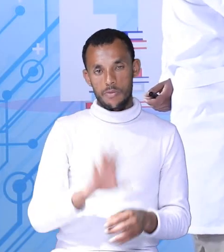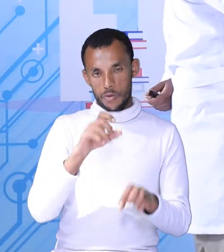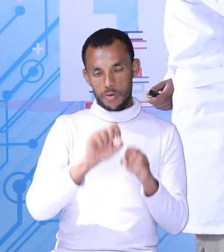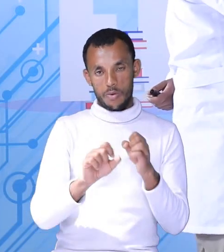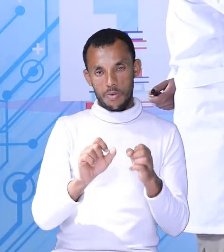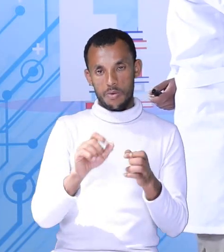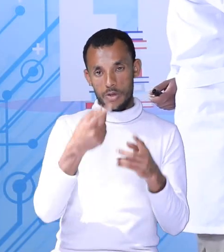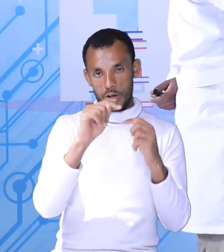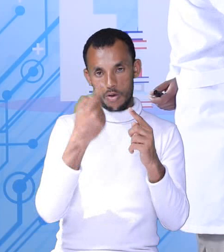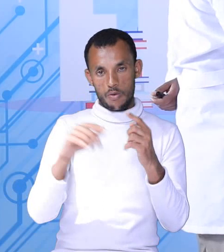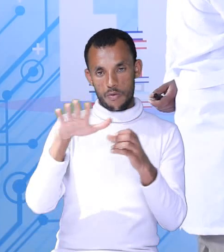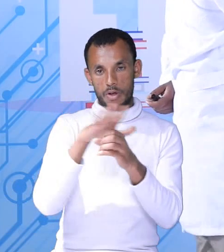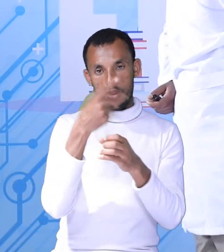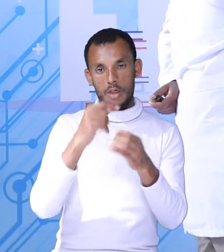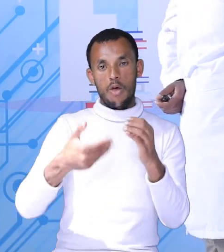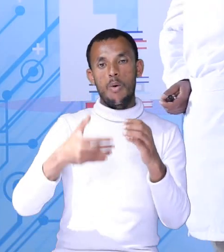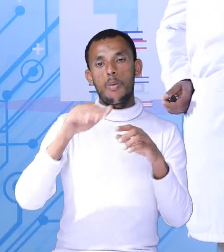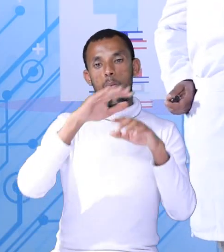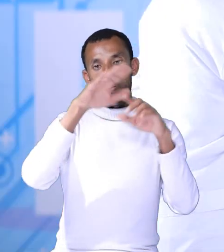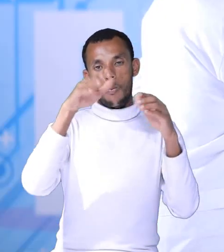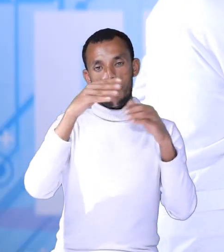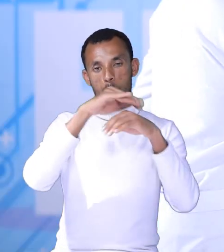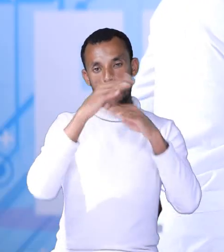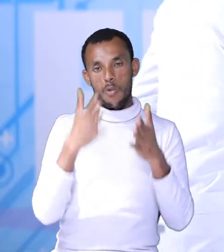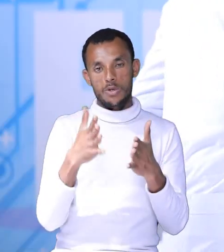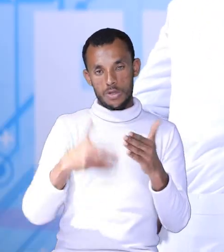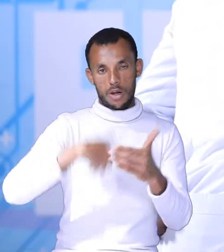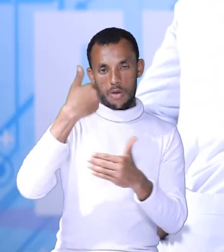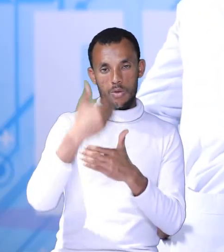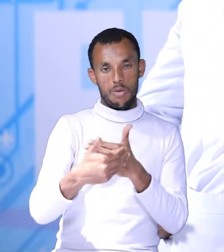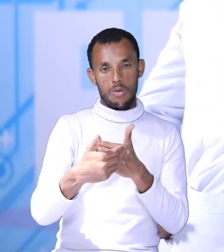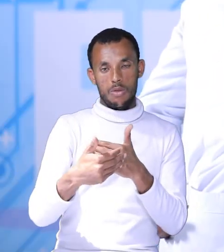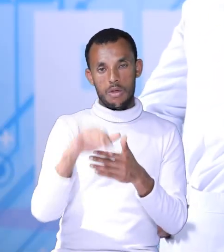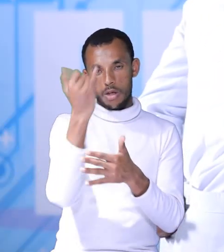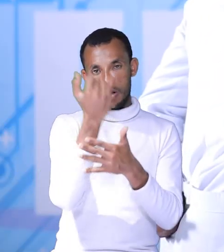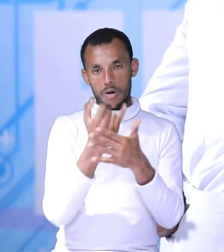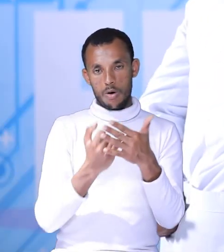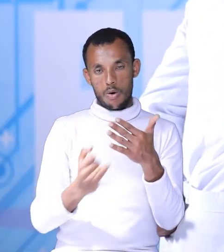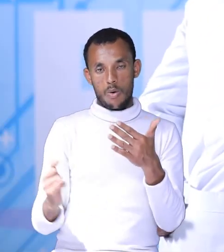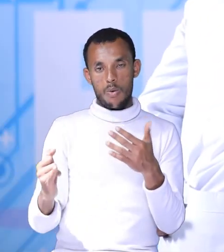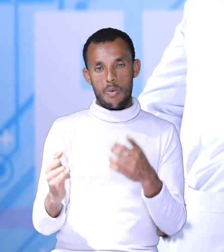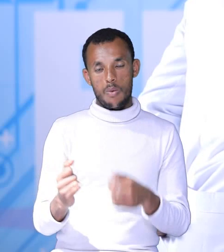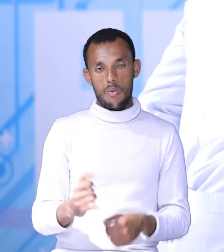So just try to fill a box. Next to that, draw